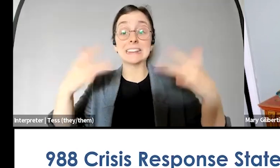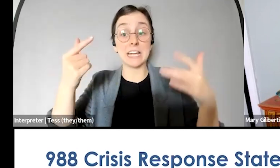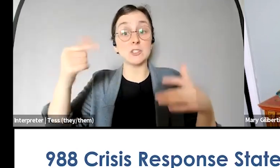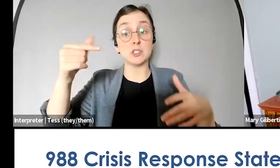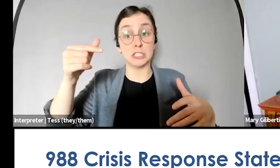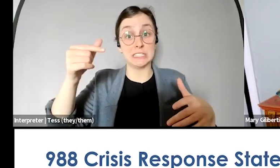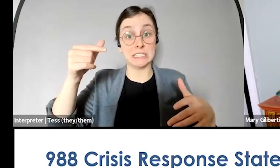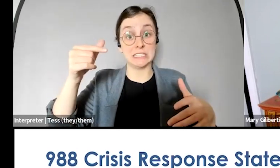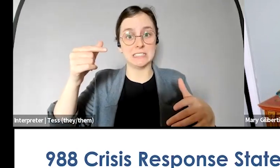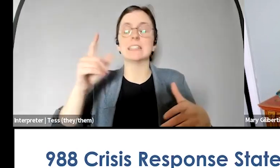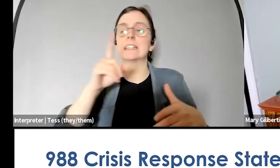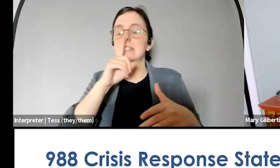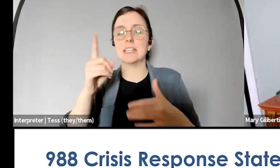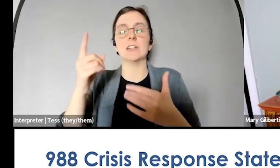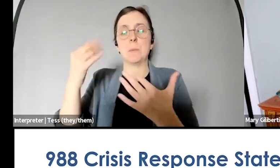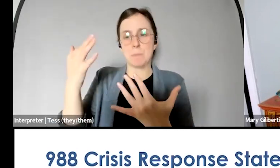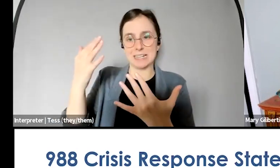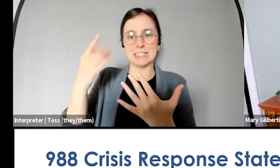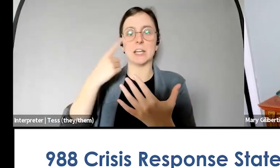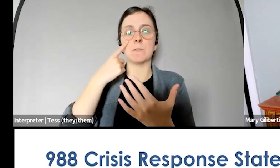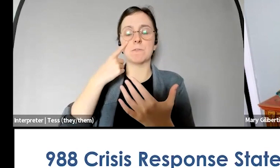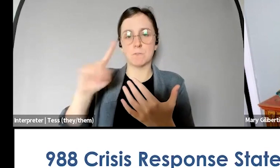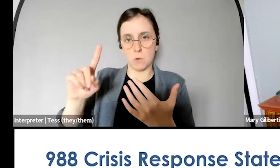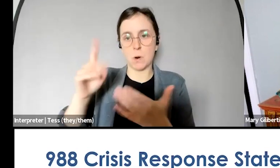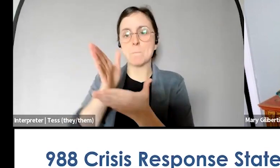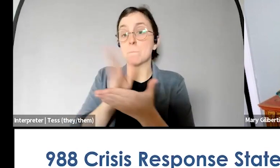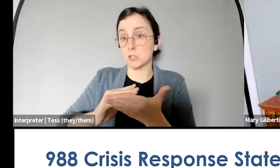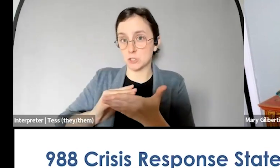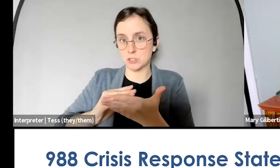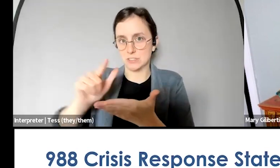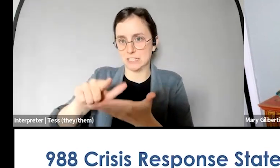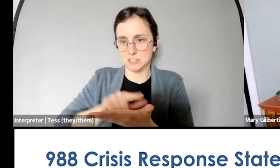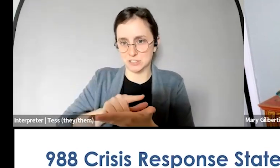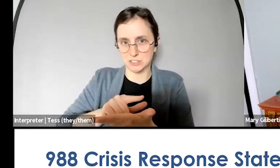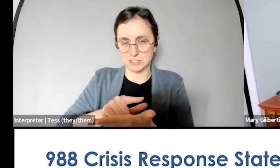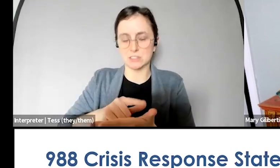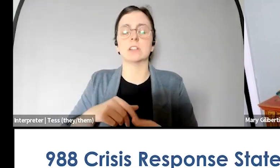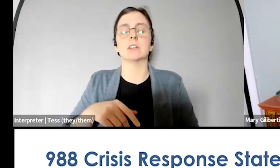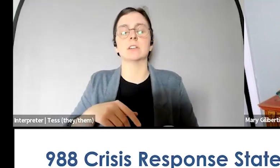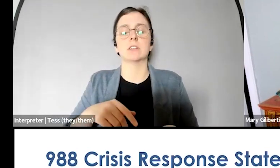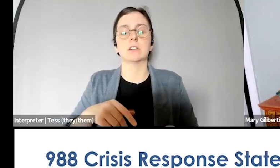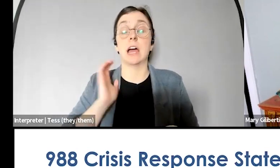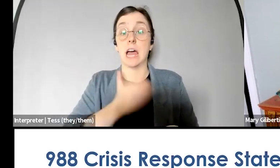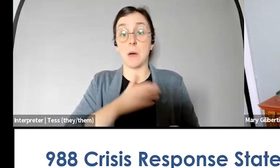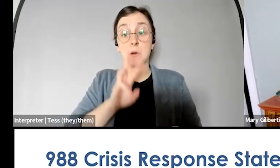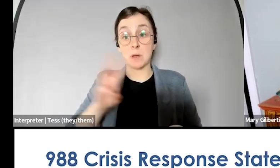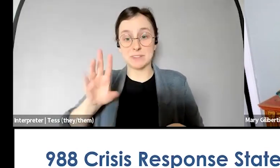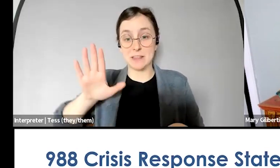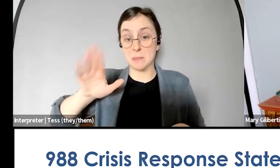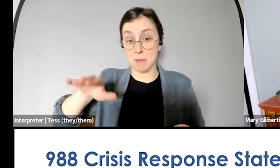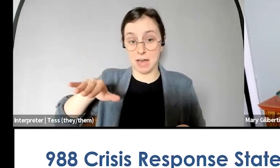pending partial legislation. So all of this you can find on the website on the bottom, which is